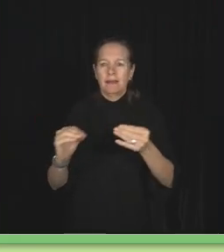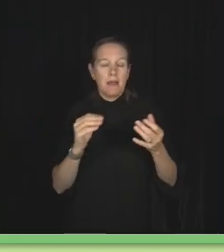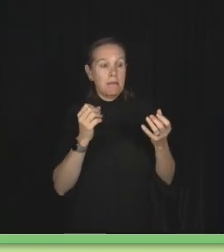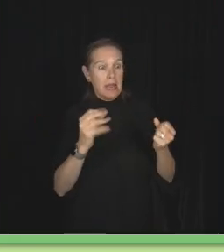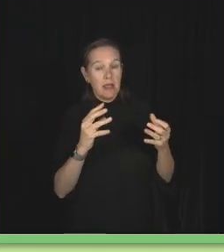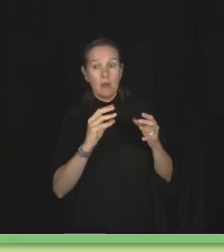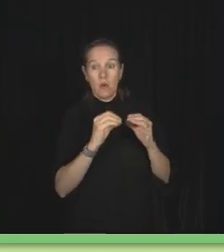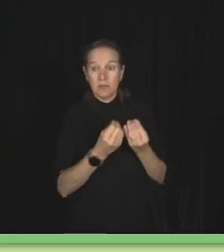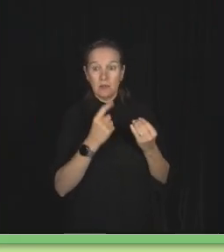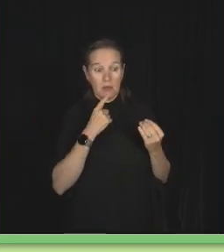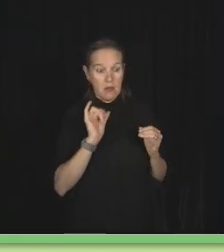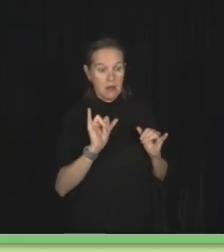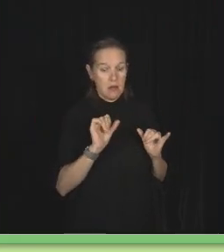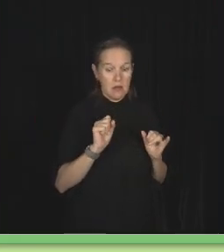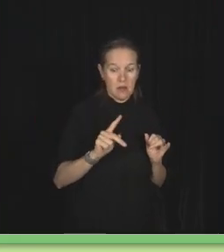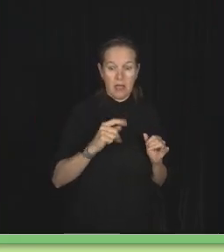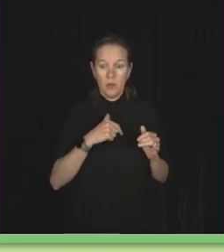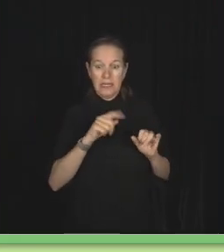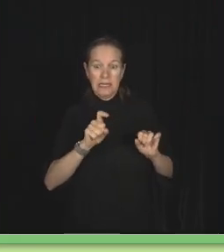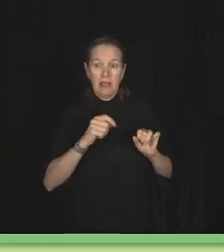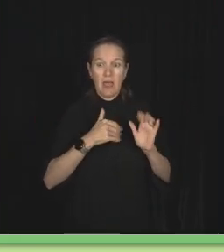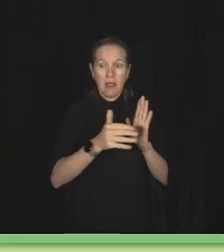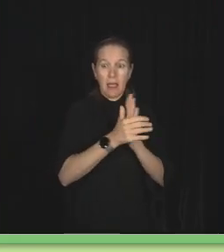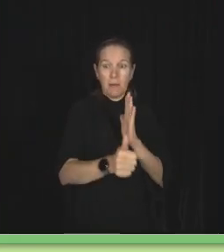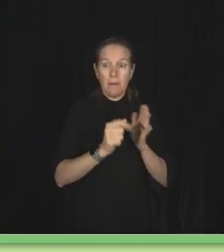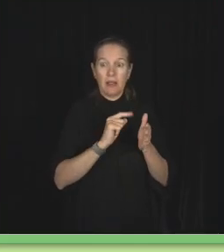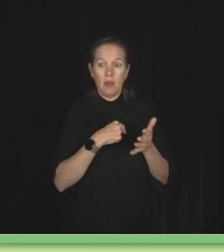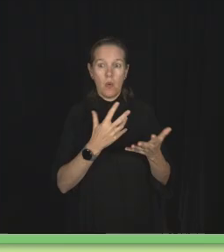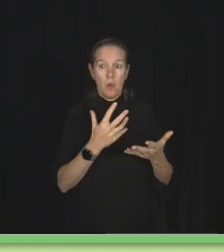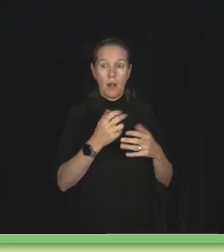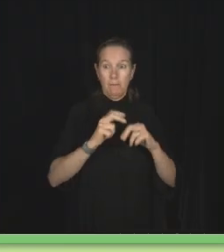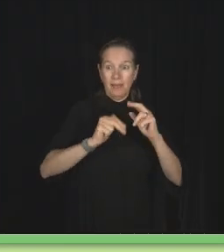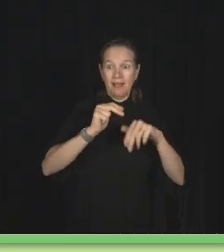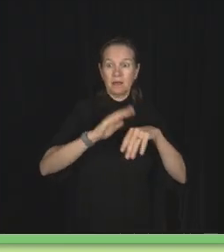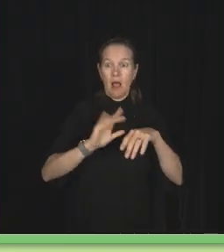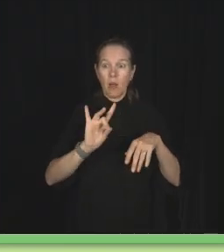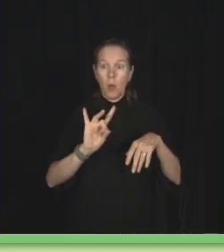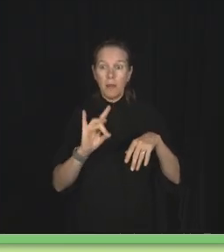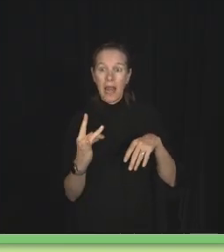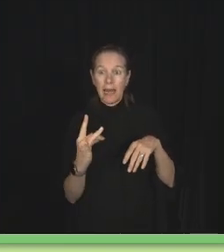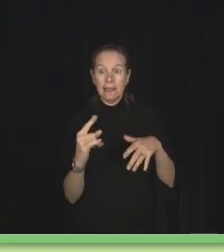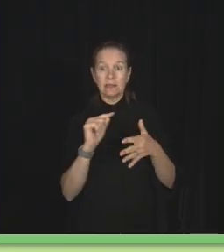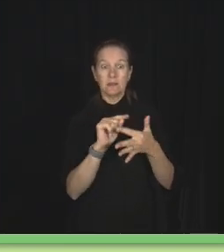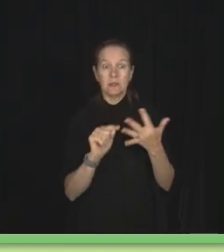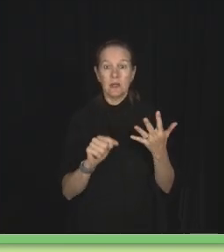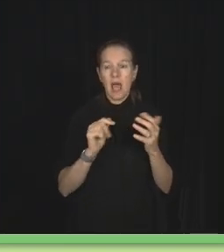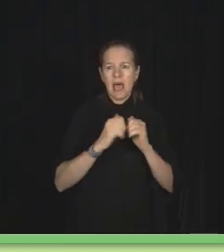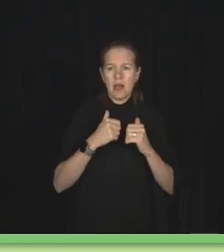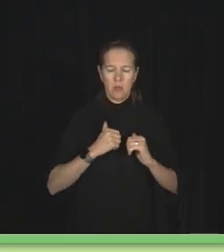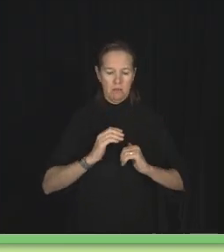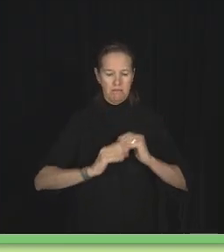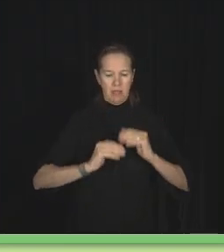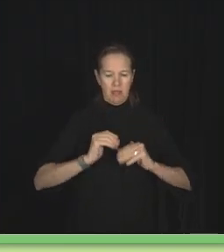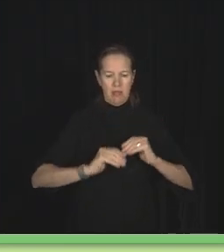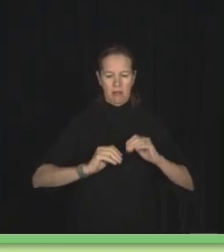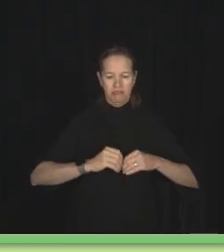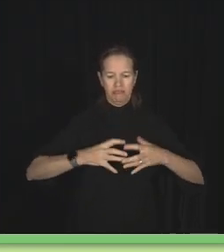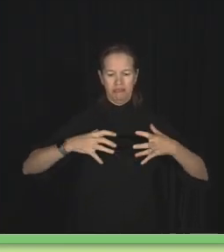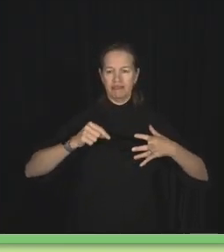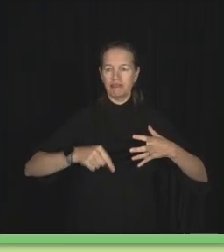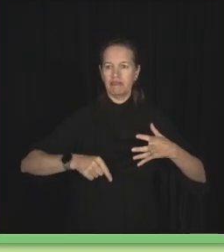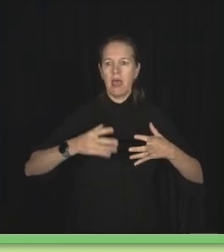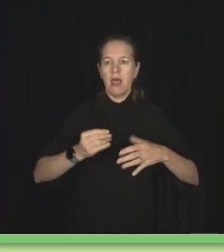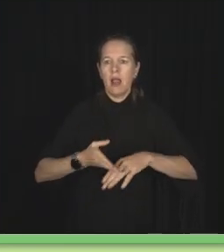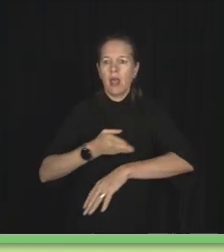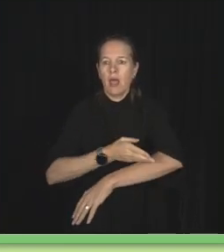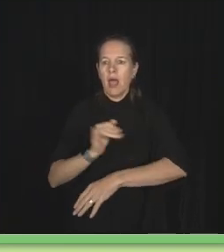okay, we know we have to have this capability. We want to build it on Kubernetes. We're doing something. How do we make it better? How do we do it as a community? And I think